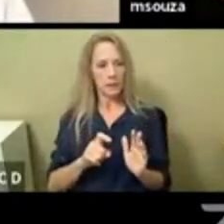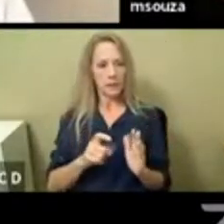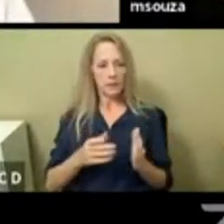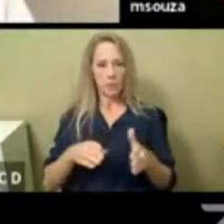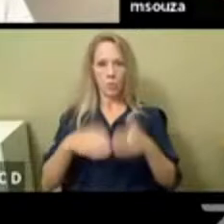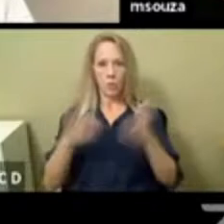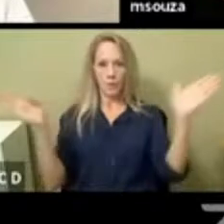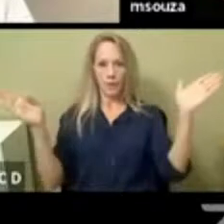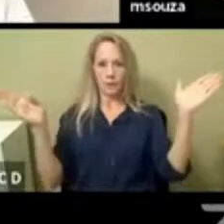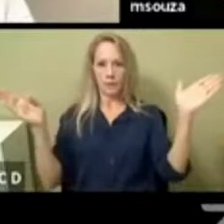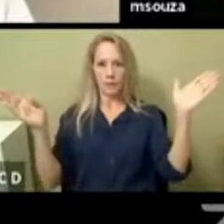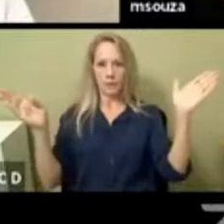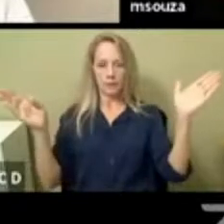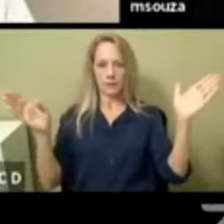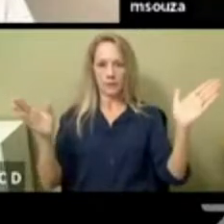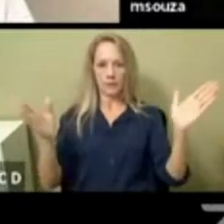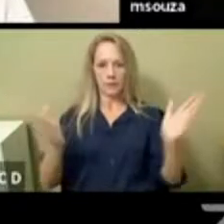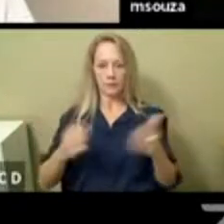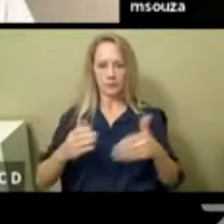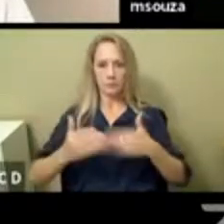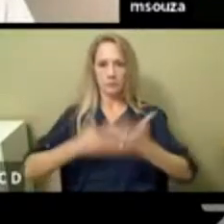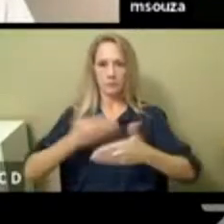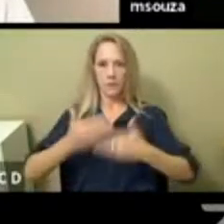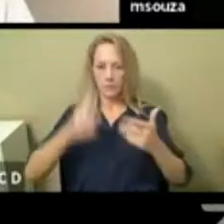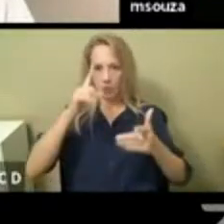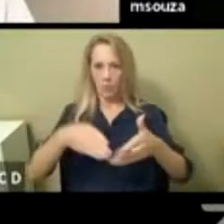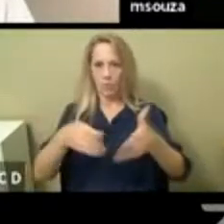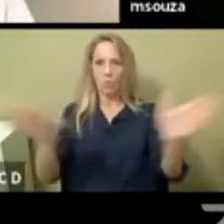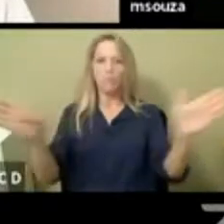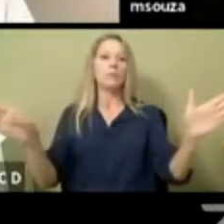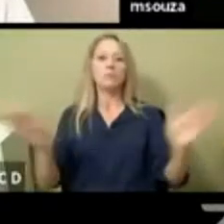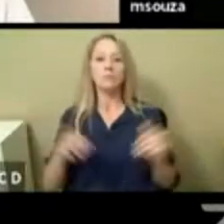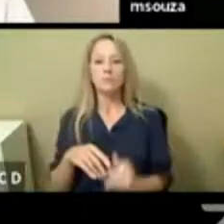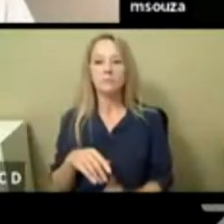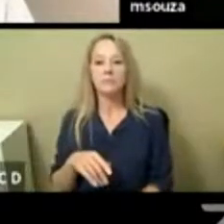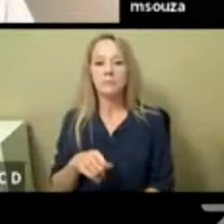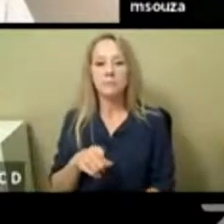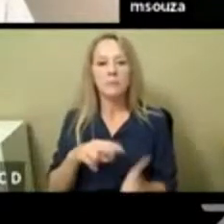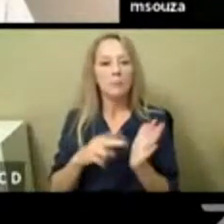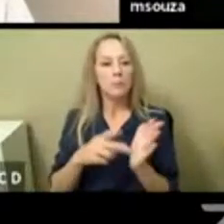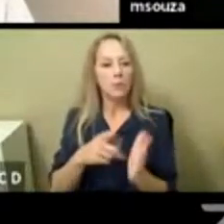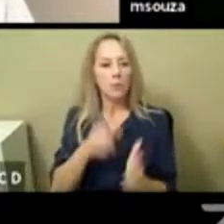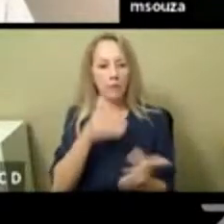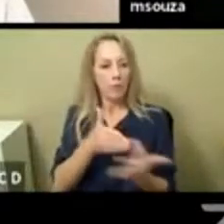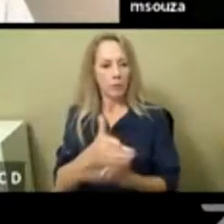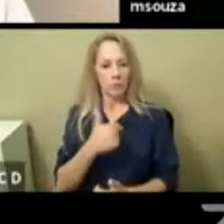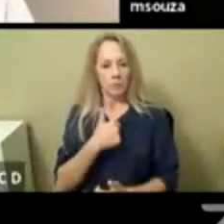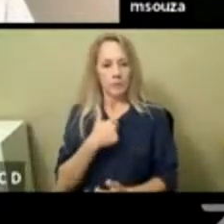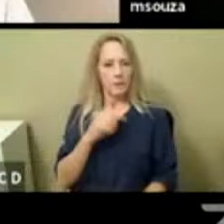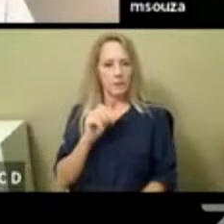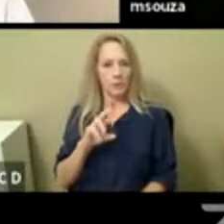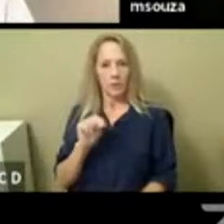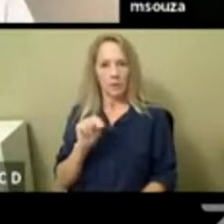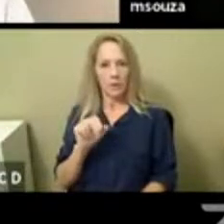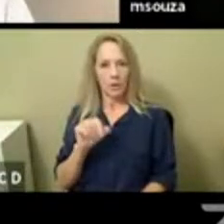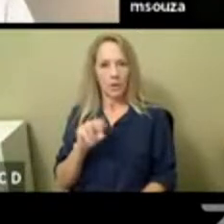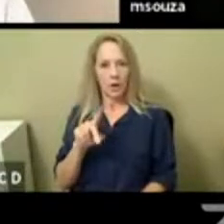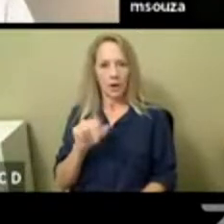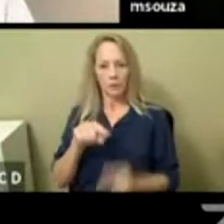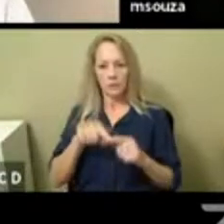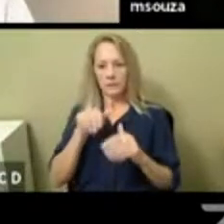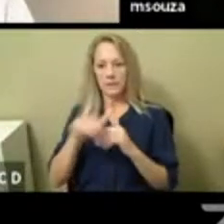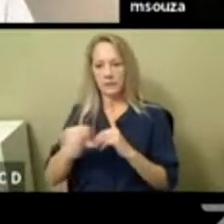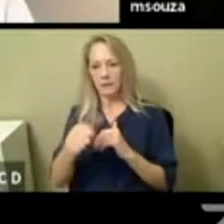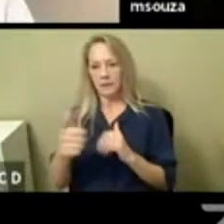in this process. So, and I would also say, you don't have to go through me or NARDA to send things to other board members just